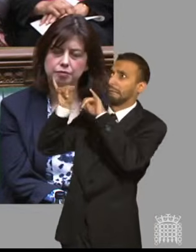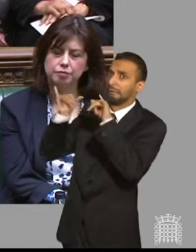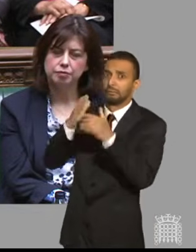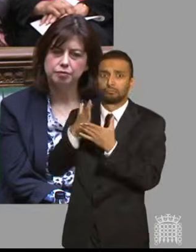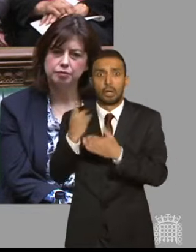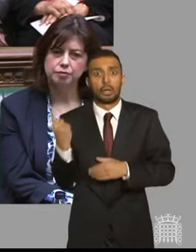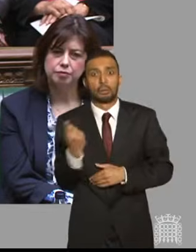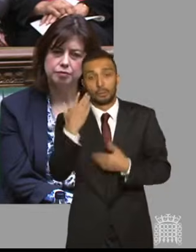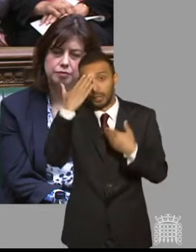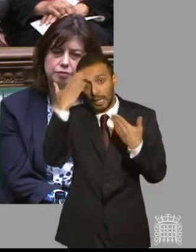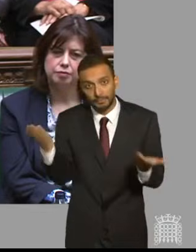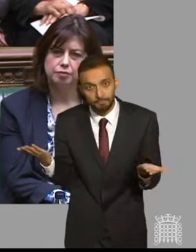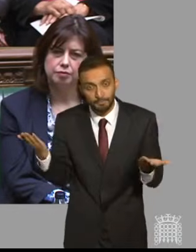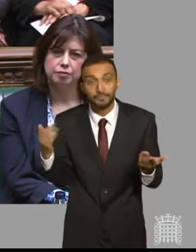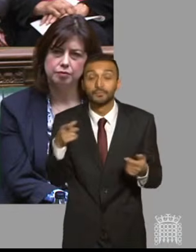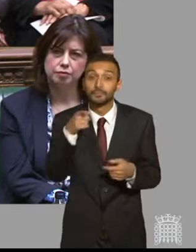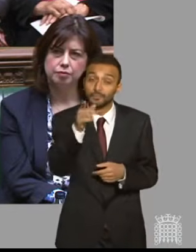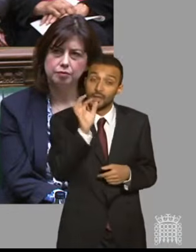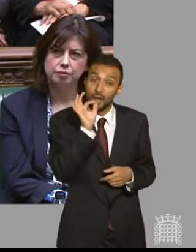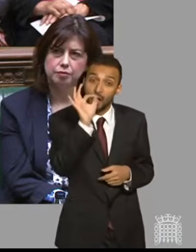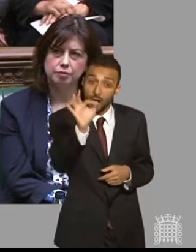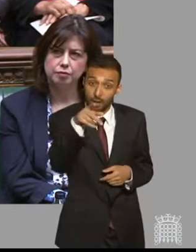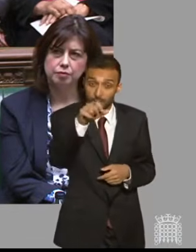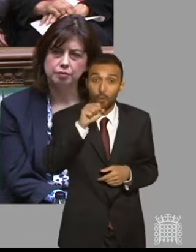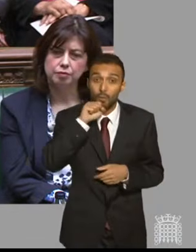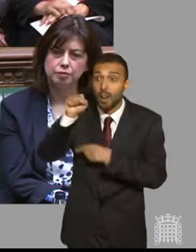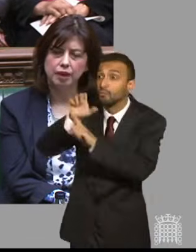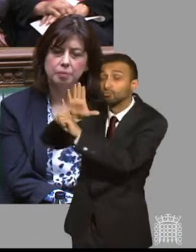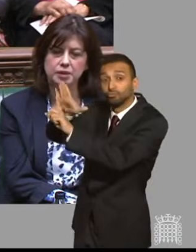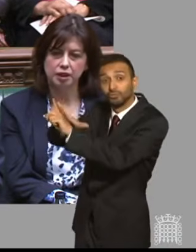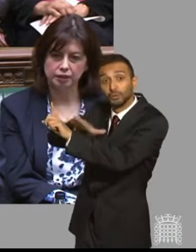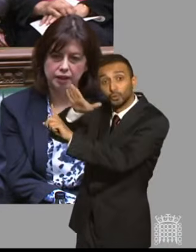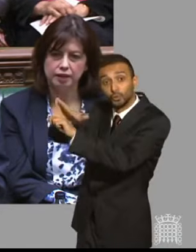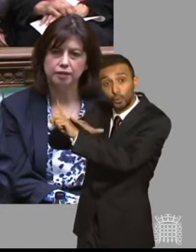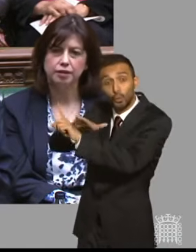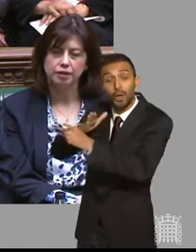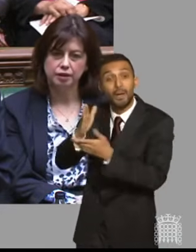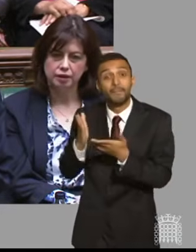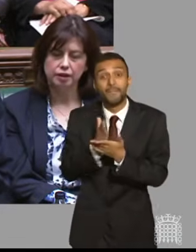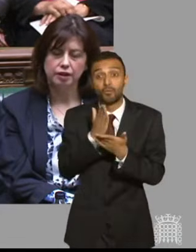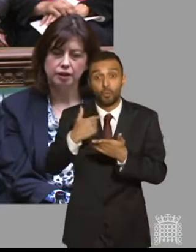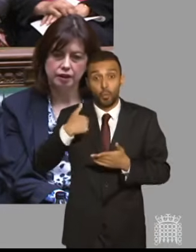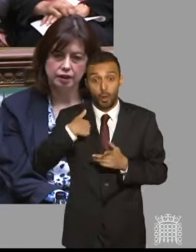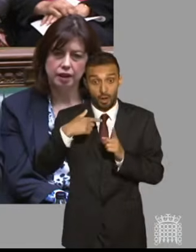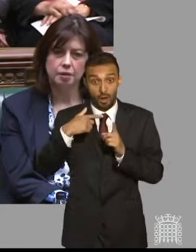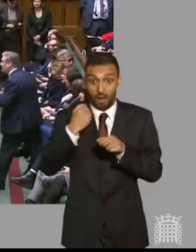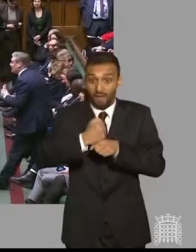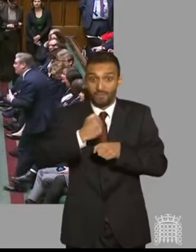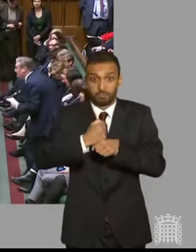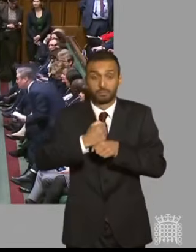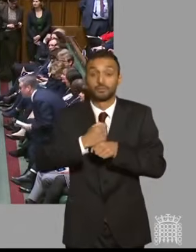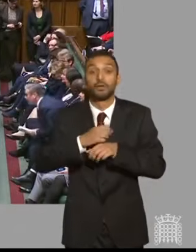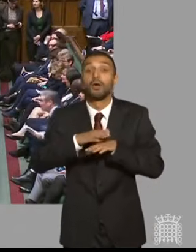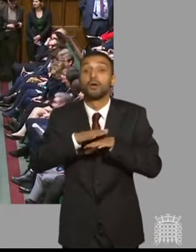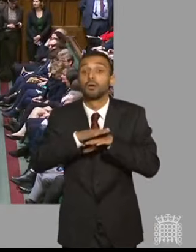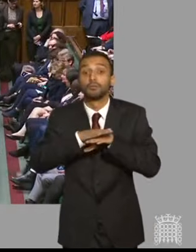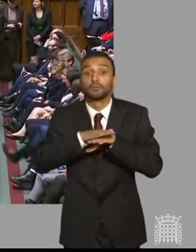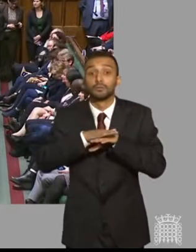ensure the government is not limping to the election on payments that they are owed by the British state?